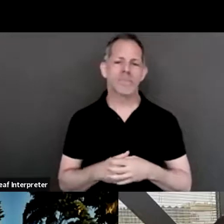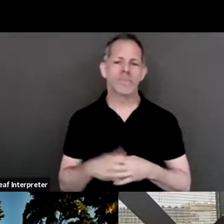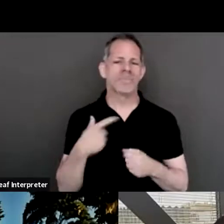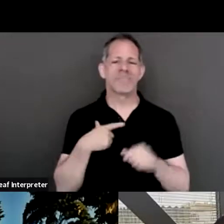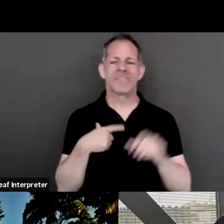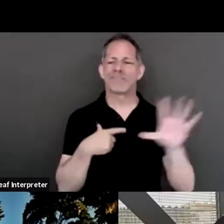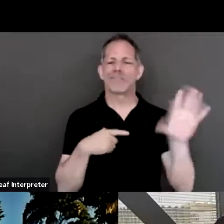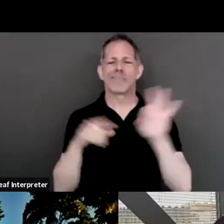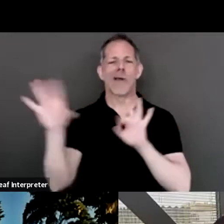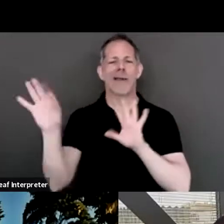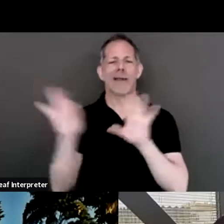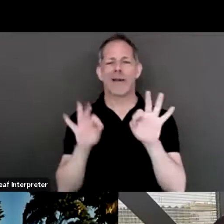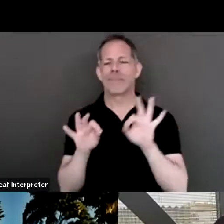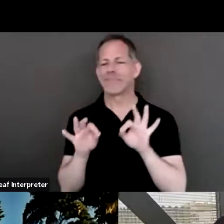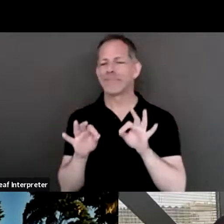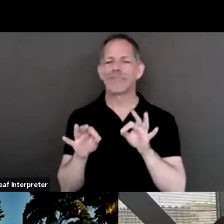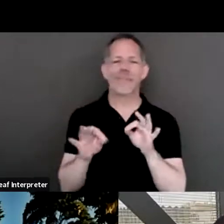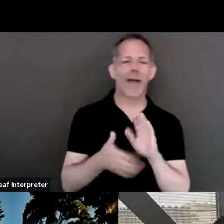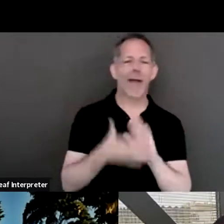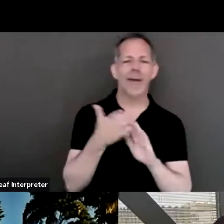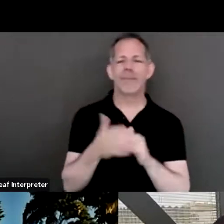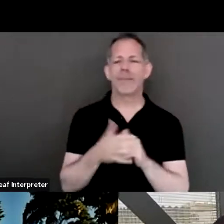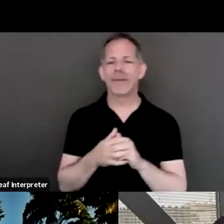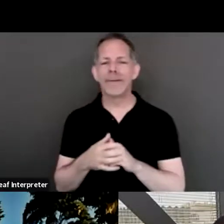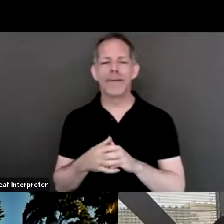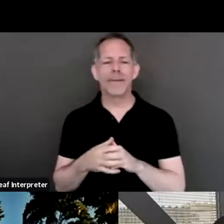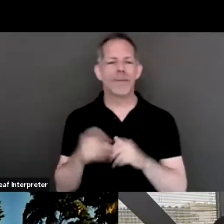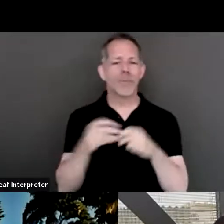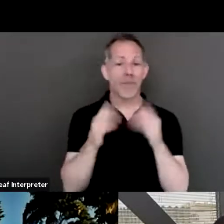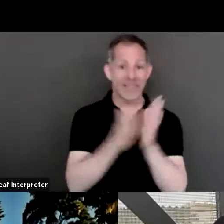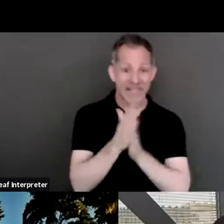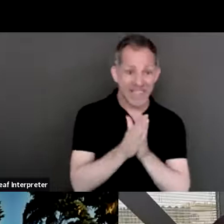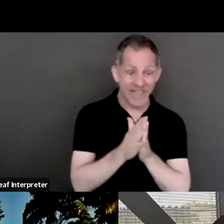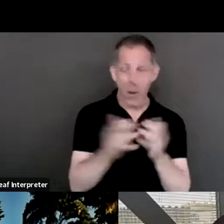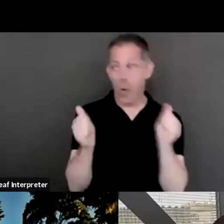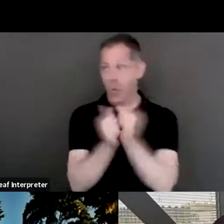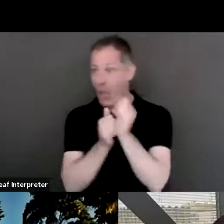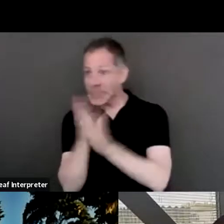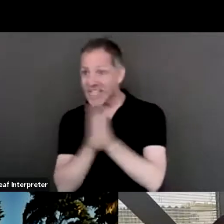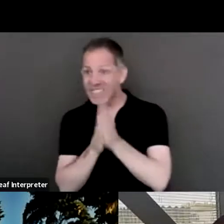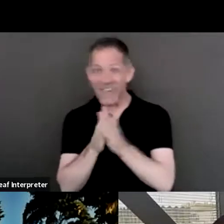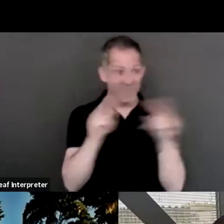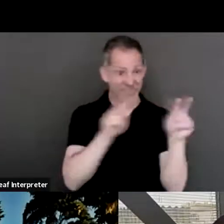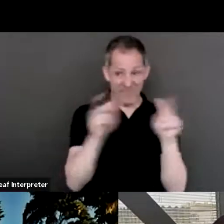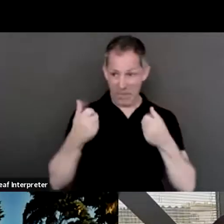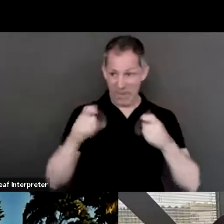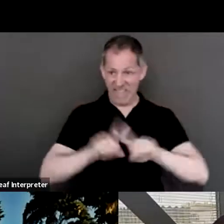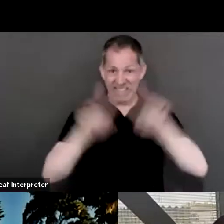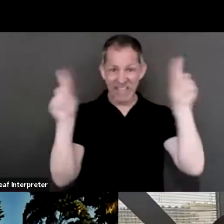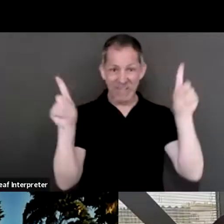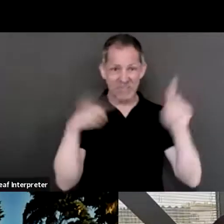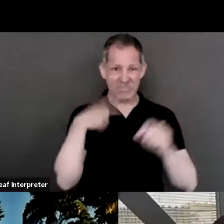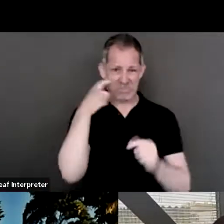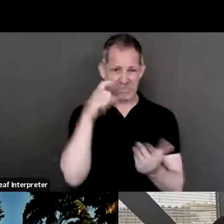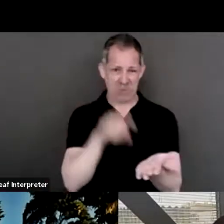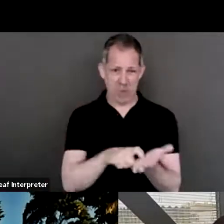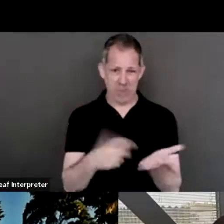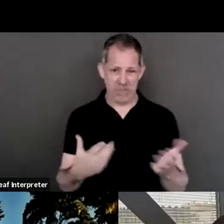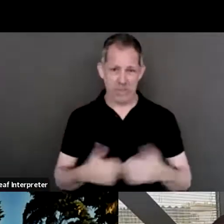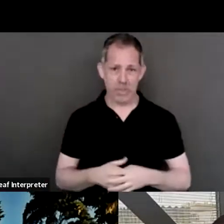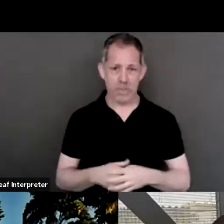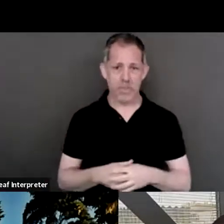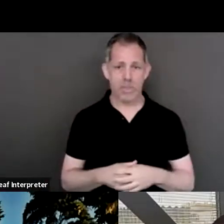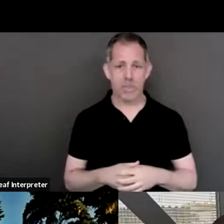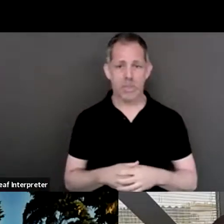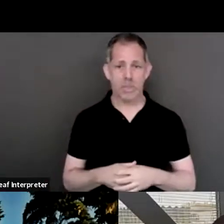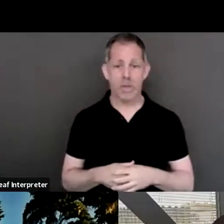Who knows, maybe without the incentive, we would have seen things continue to decline. Whereas what we saw when that announcement